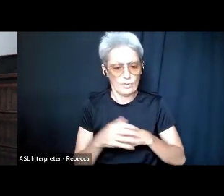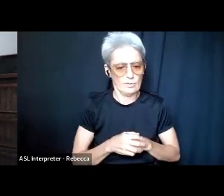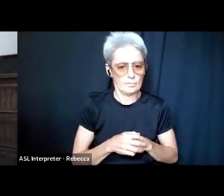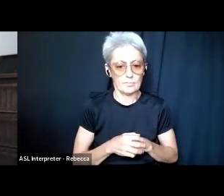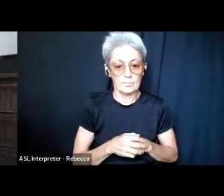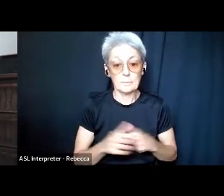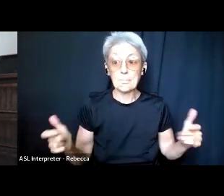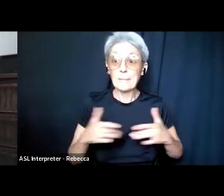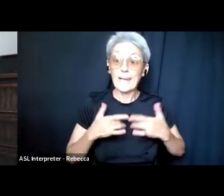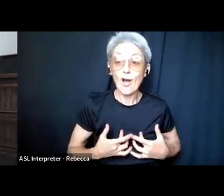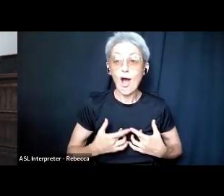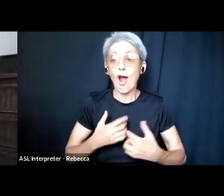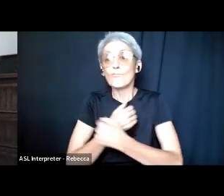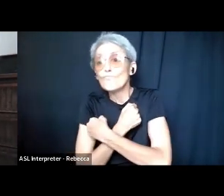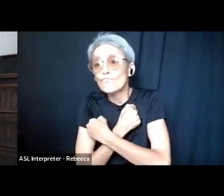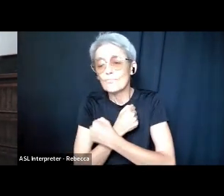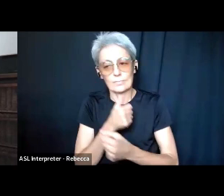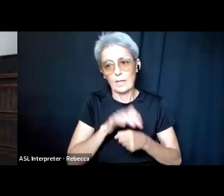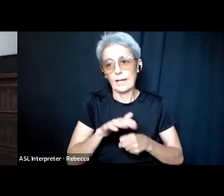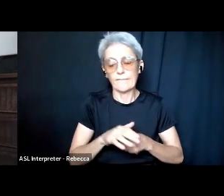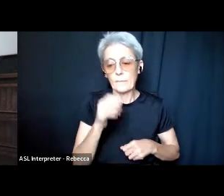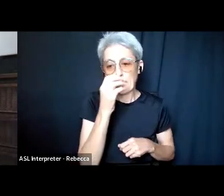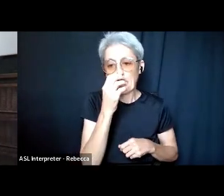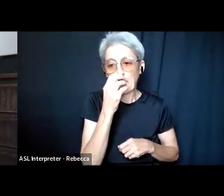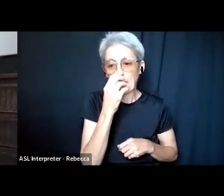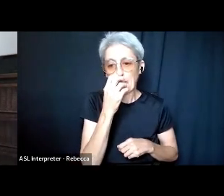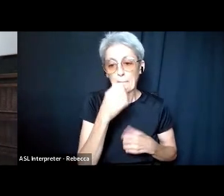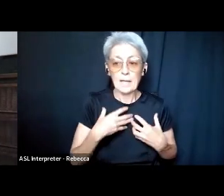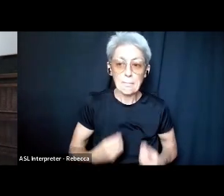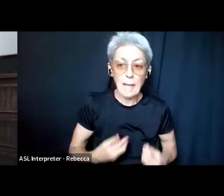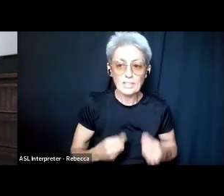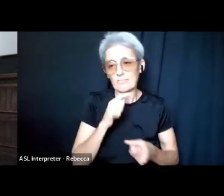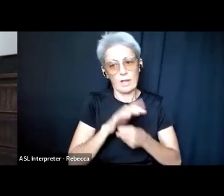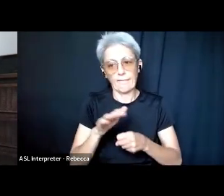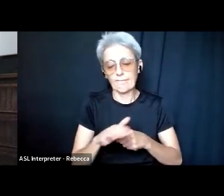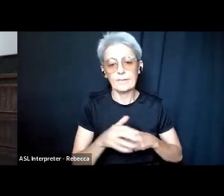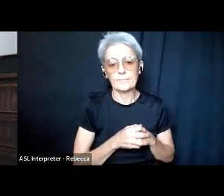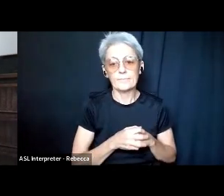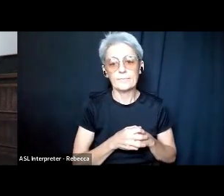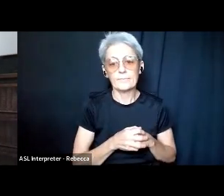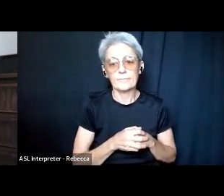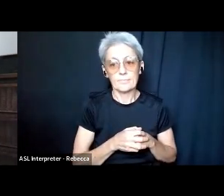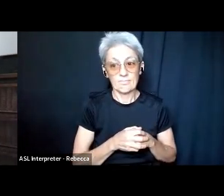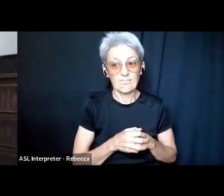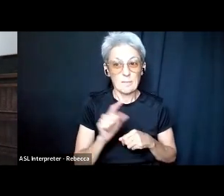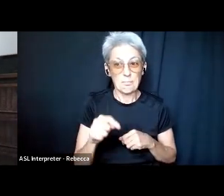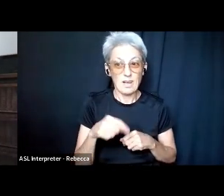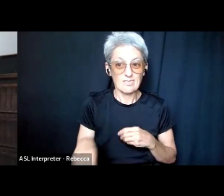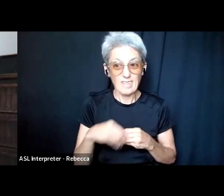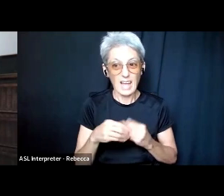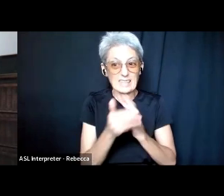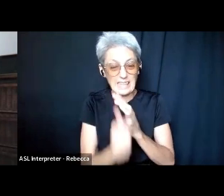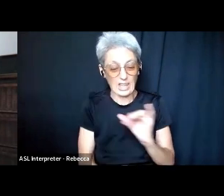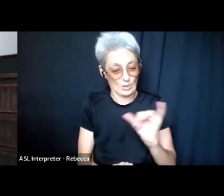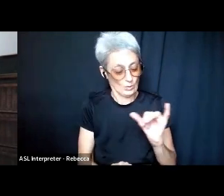heart and to have compassion. You actually have to have some skills to know, when do you tell your